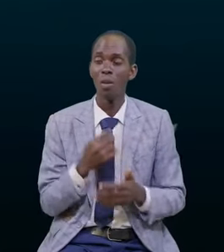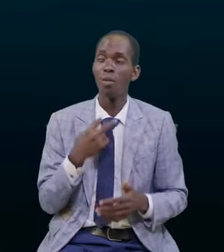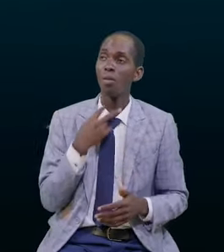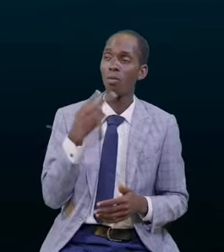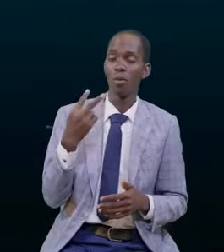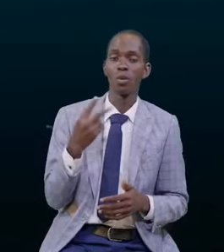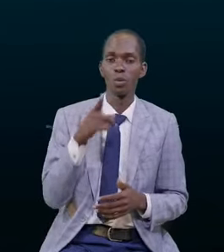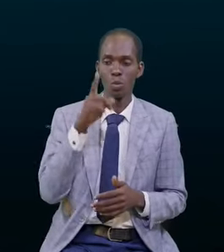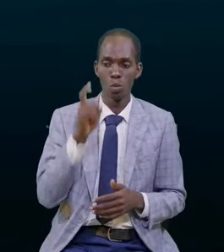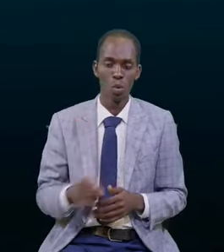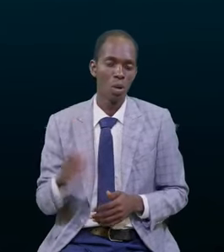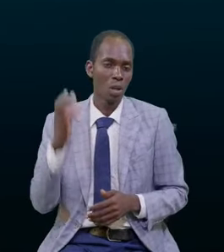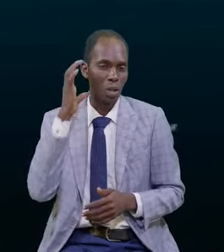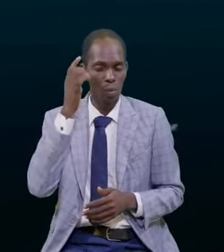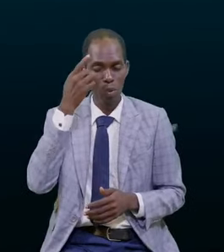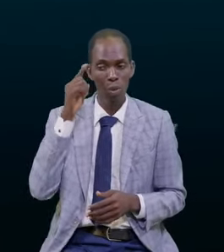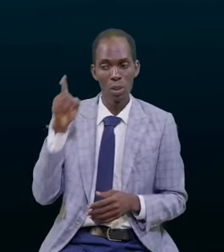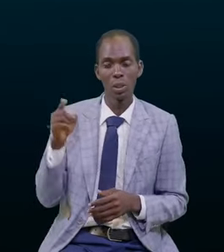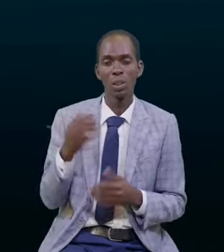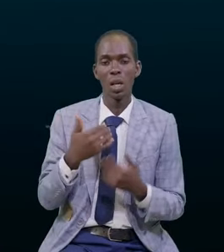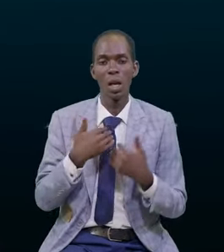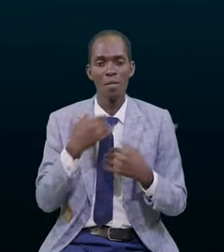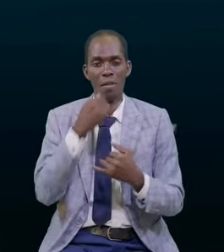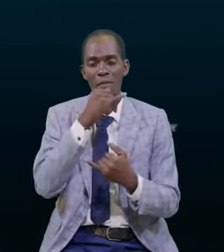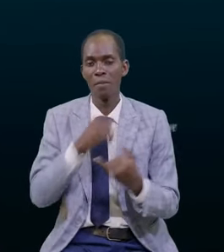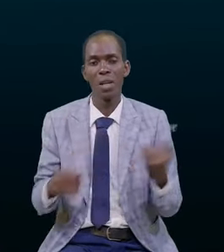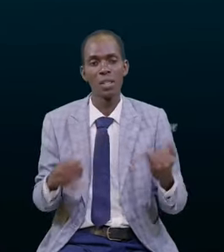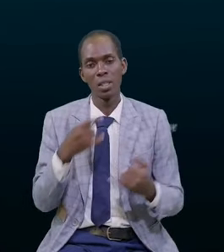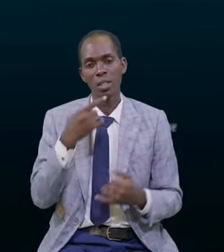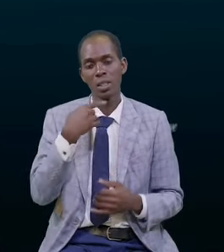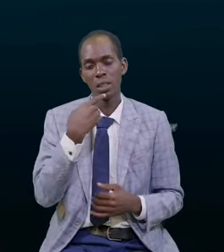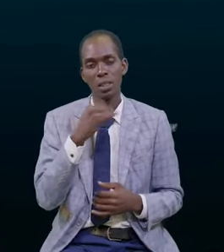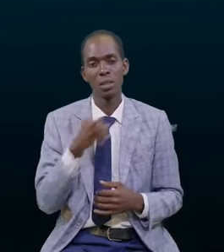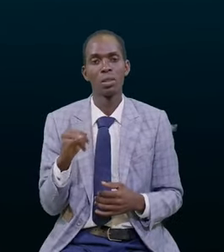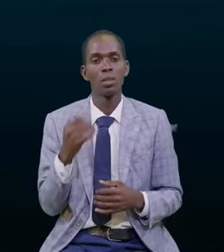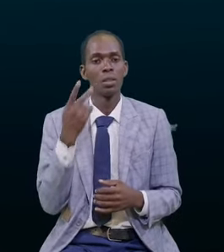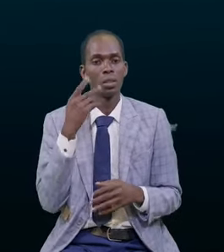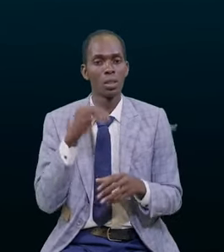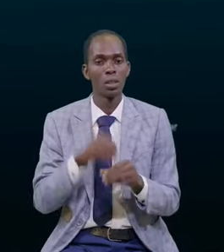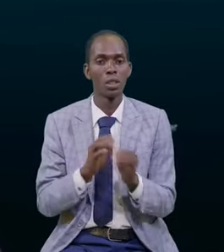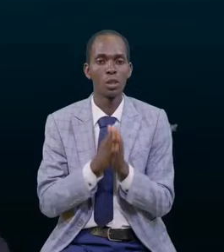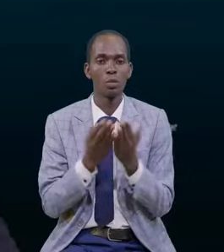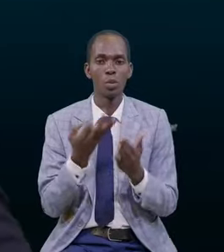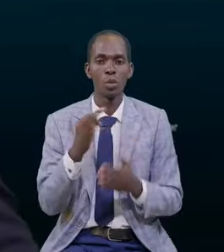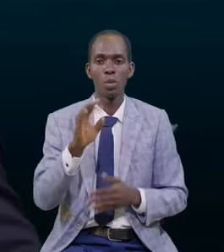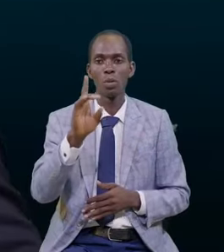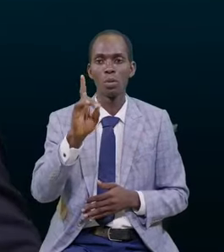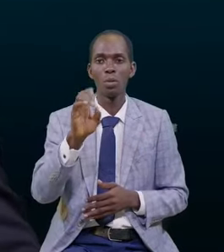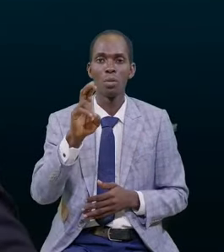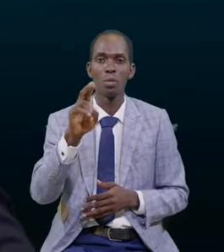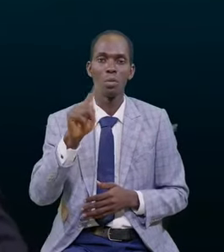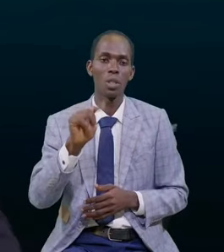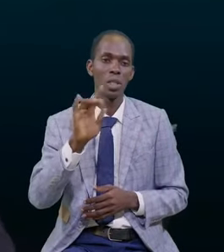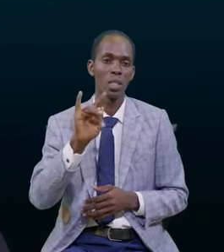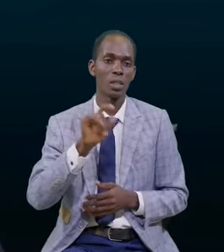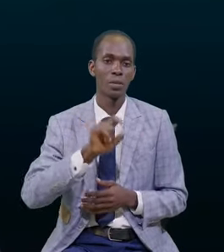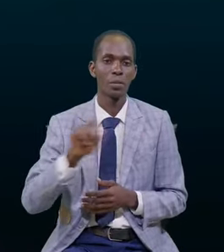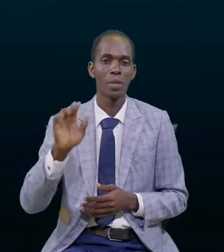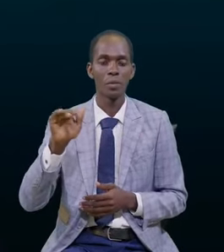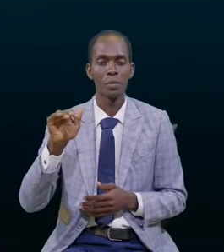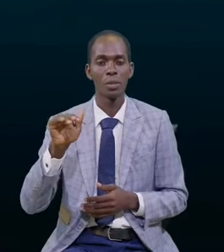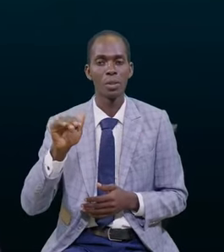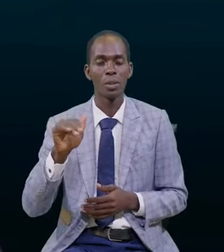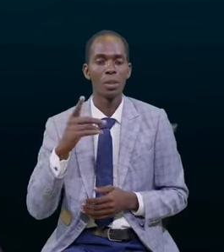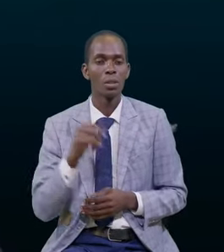the final say in Deuteronomy chapter 18 Deuteronomy chapter 18 reading here from verse 15 the Lord thy God